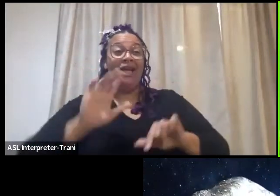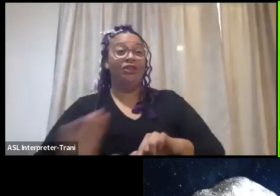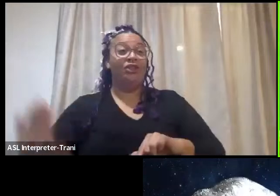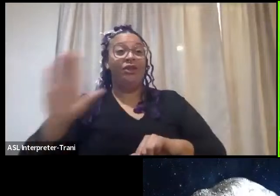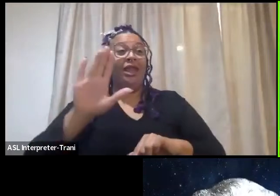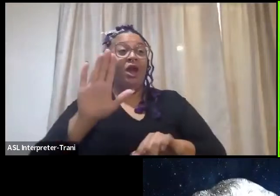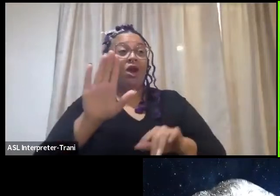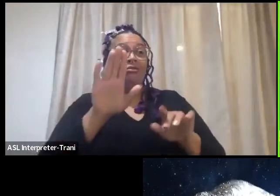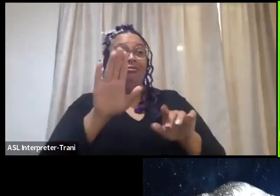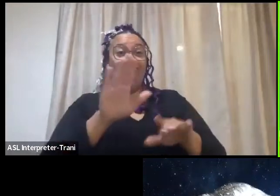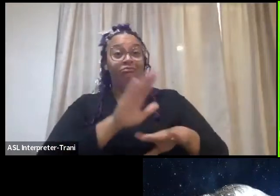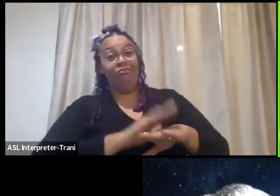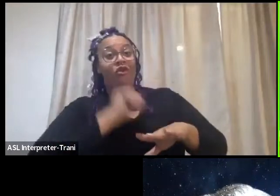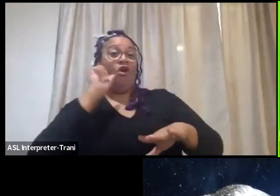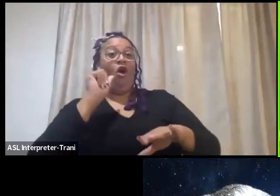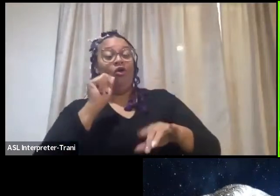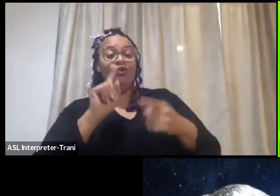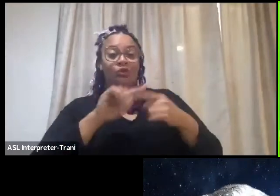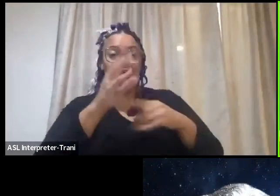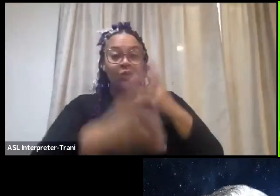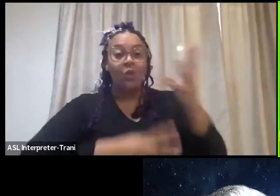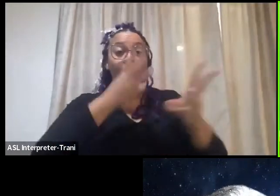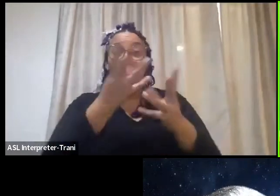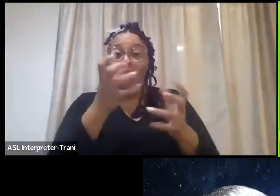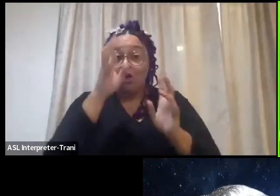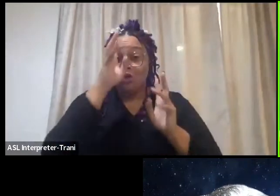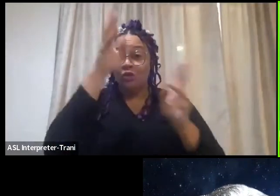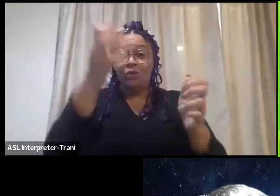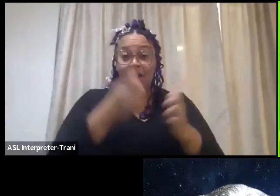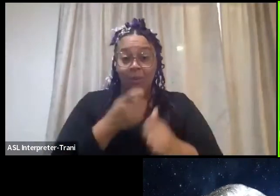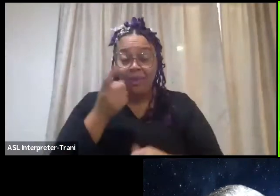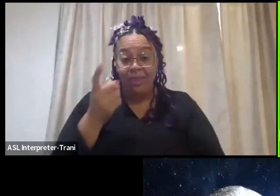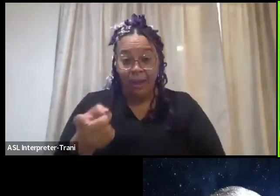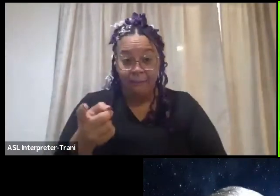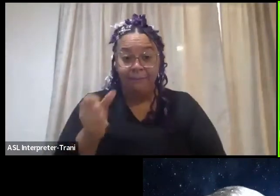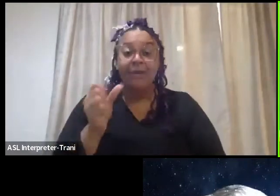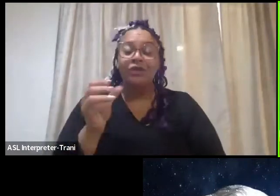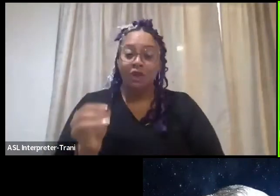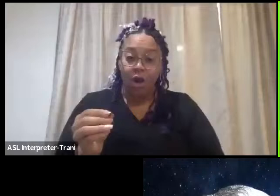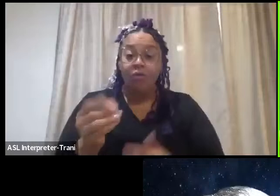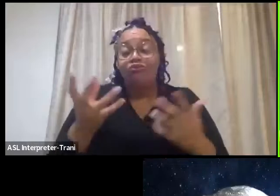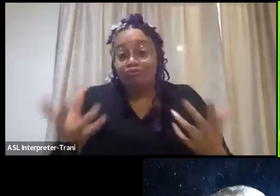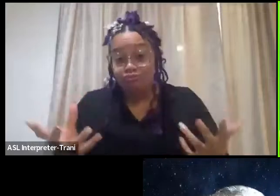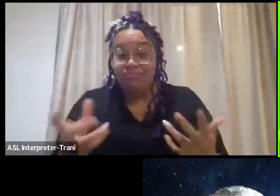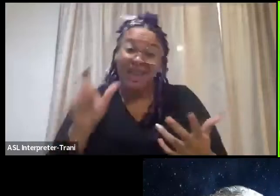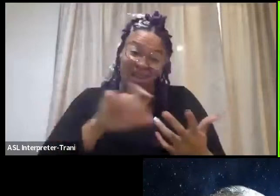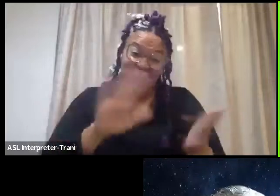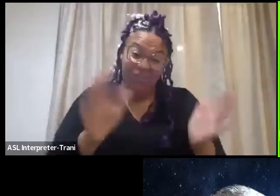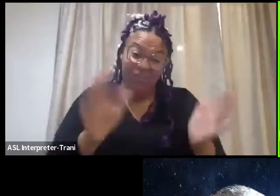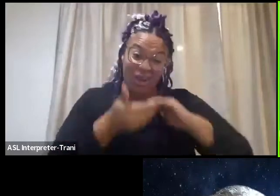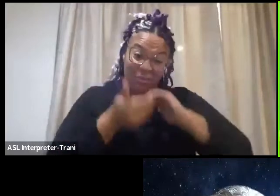who wants to create with them. That said, they deserve more money for their collaboration. Just saying.